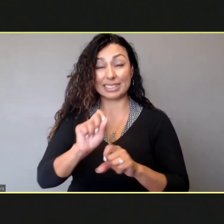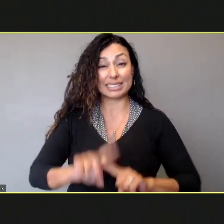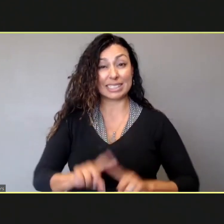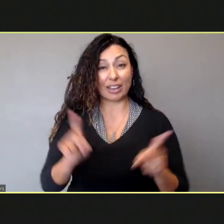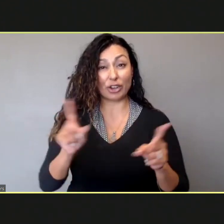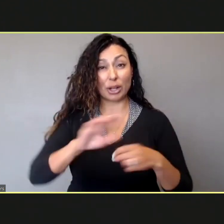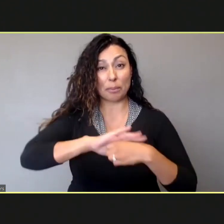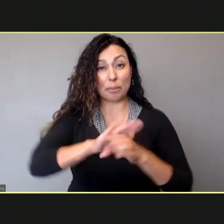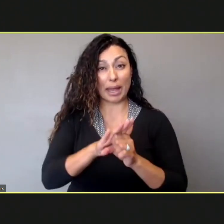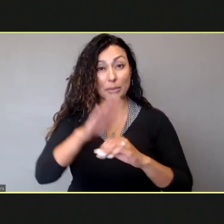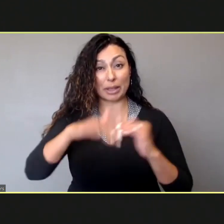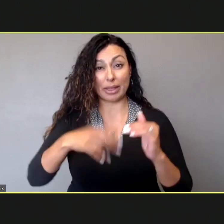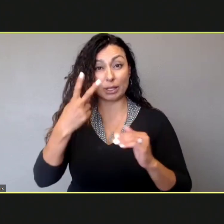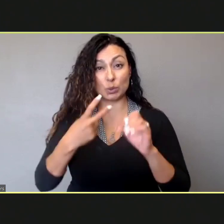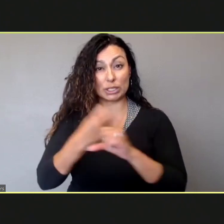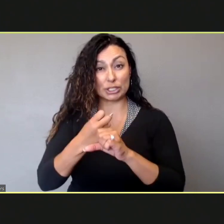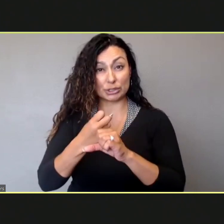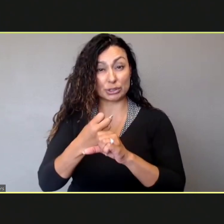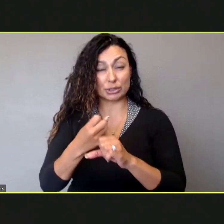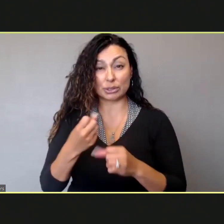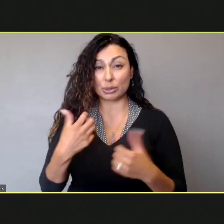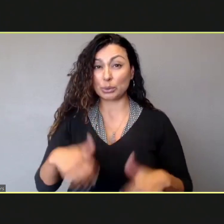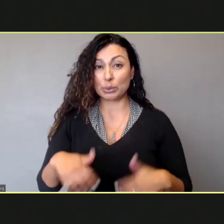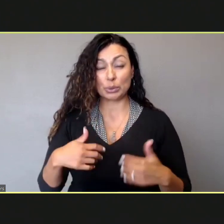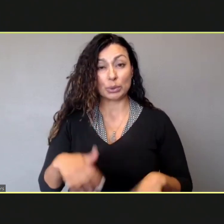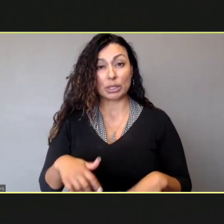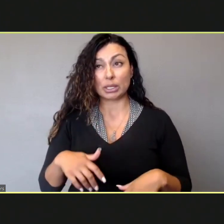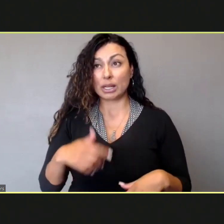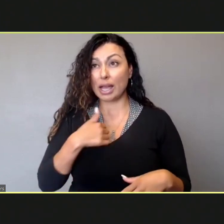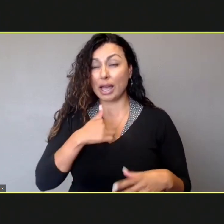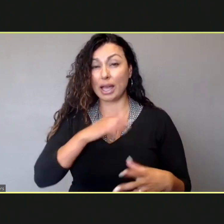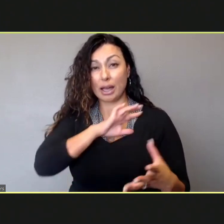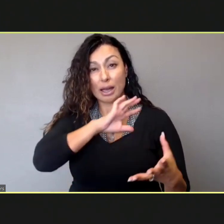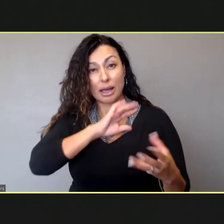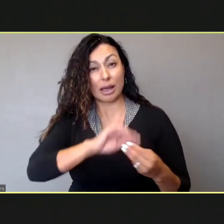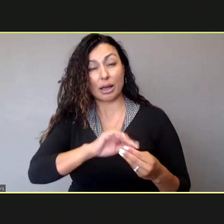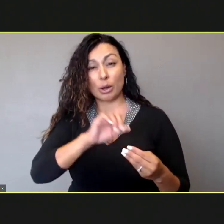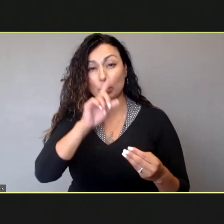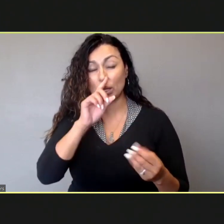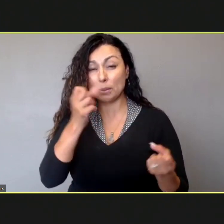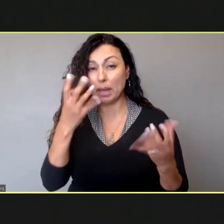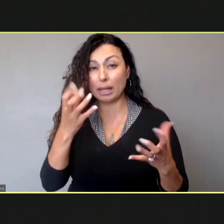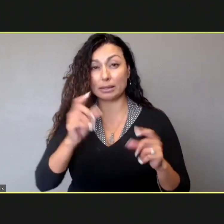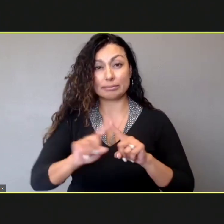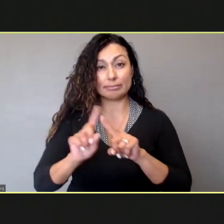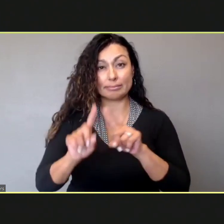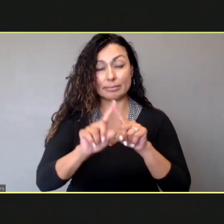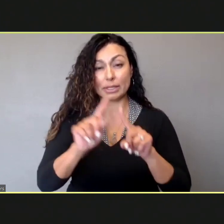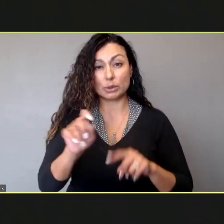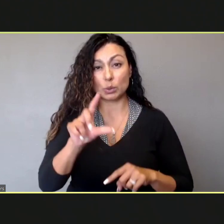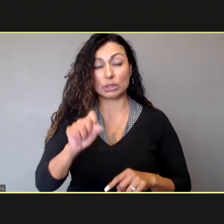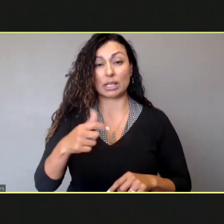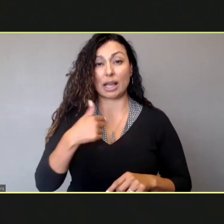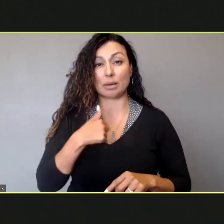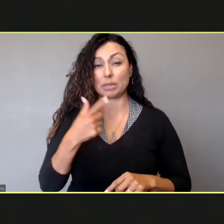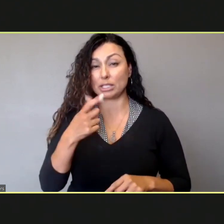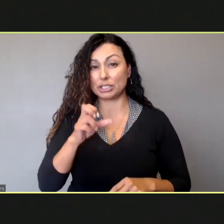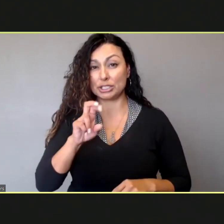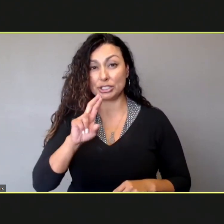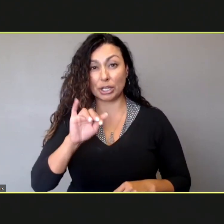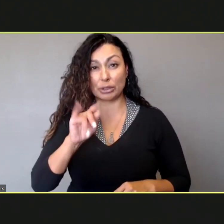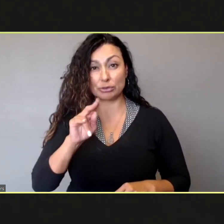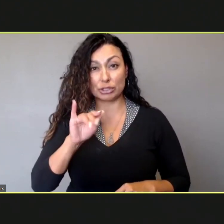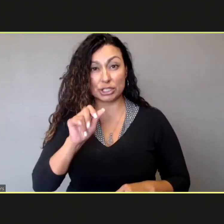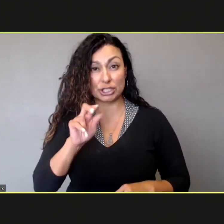it was 2 years ago. We have a whole slew of really, really effective tools. I'm a geriatrician. I treat people